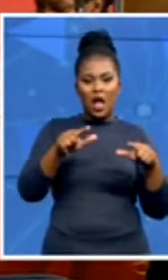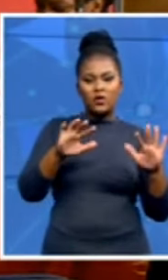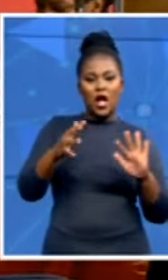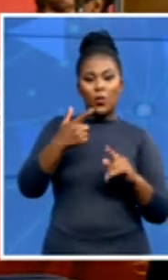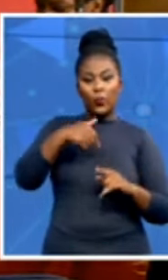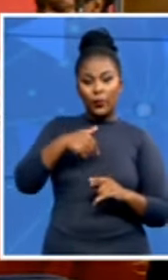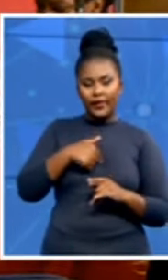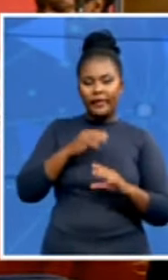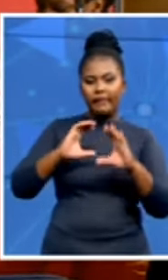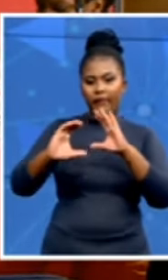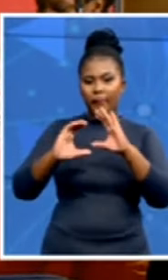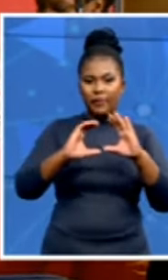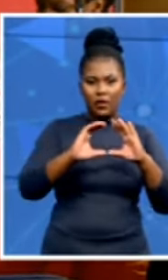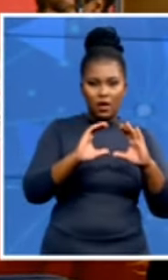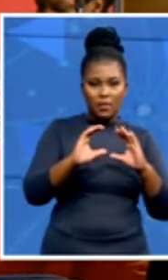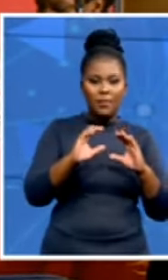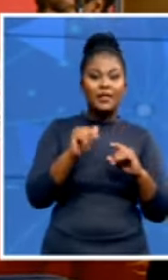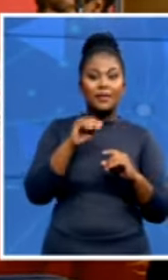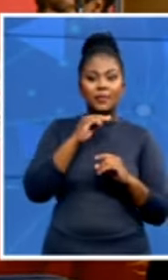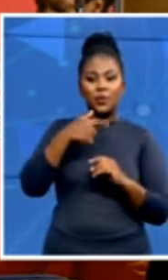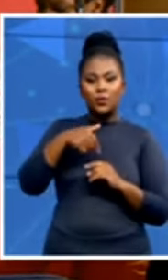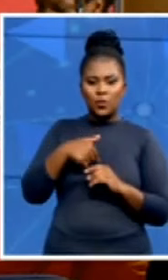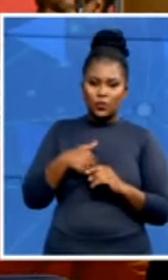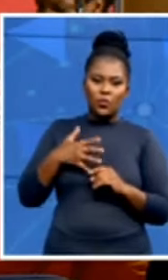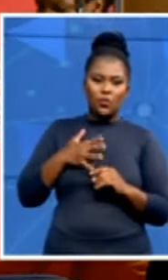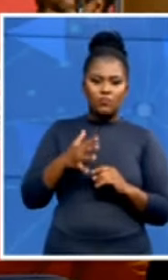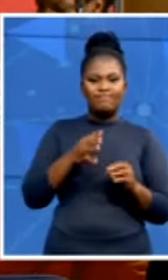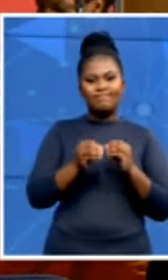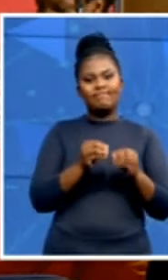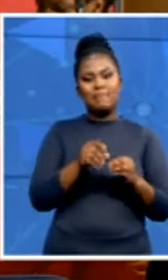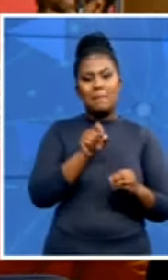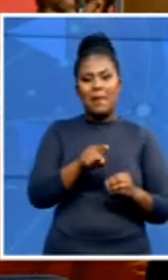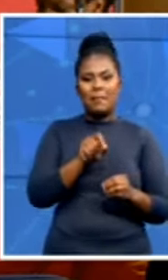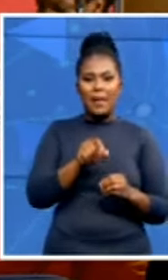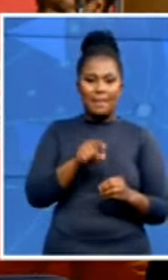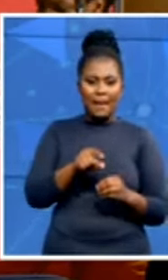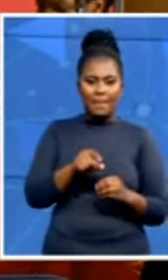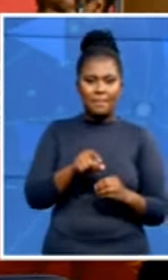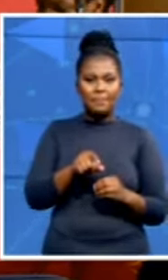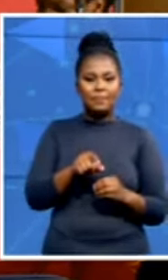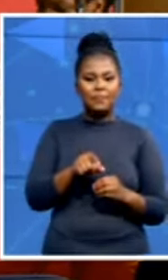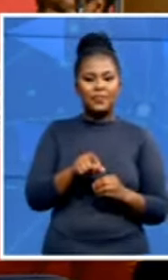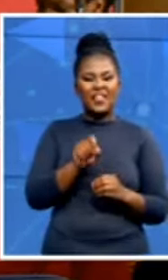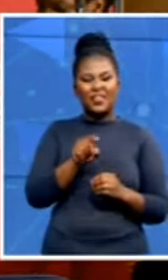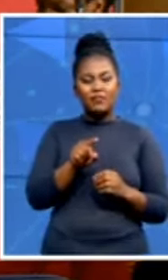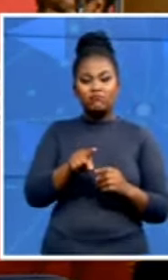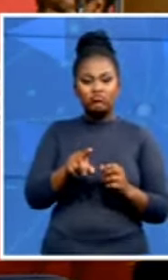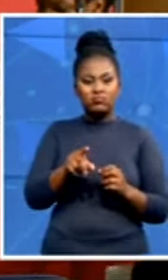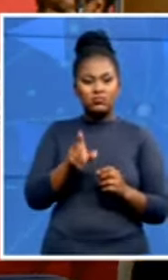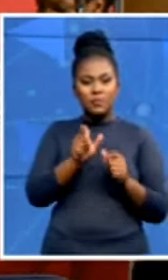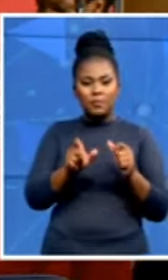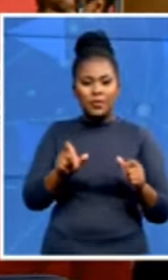behave as if we're only speaking to the learned ones. And that's one of the things that came up strongly during this period of